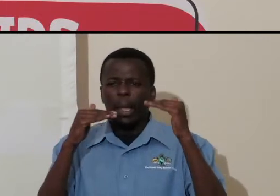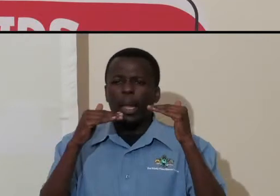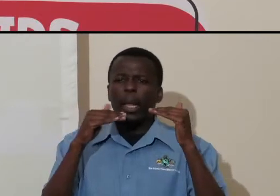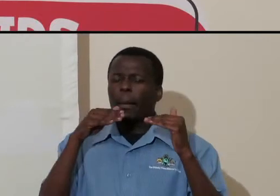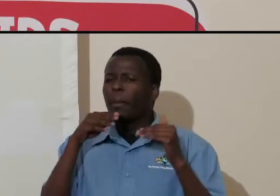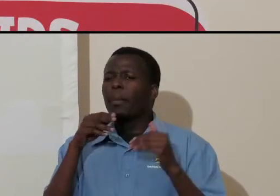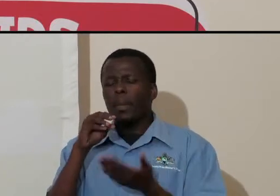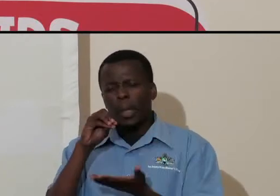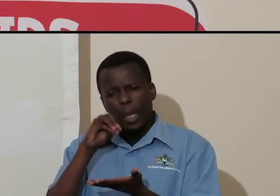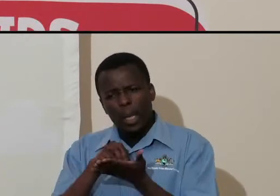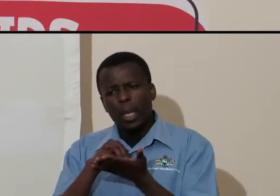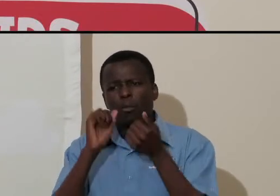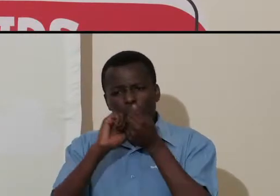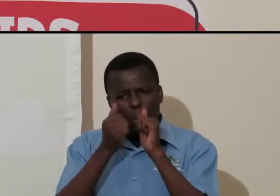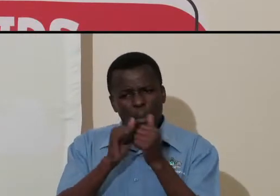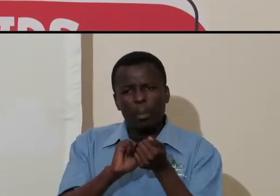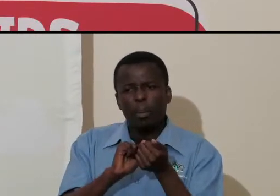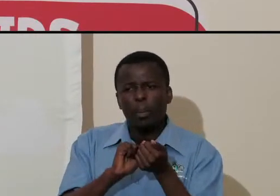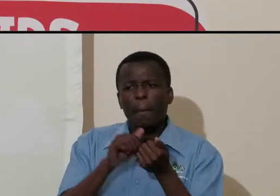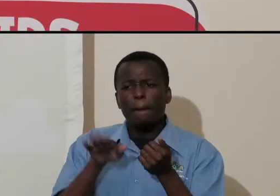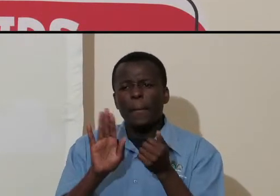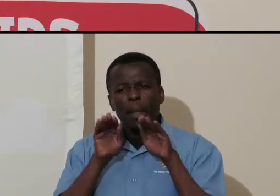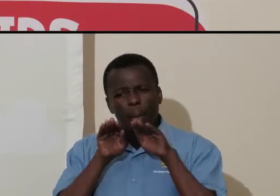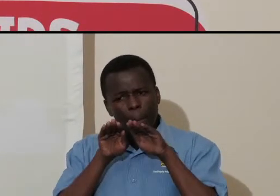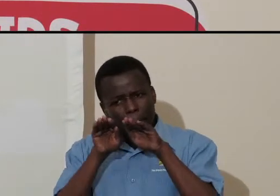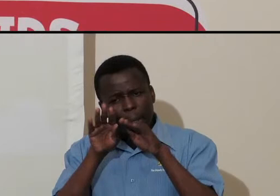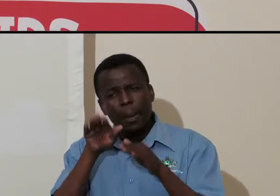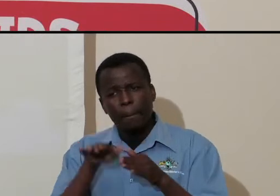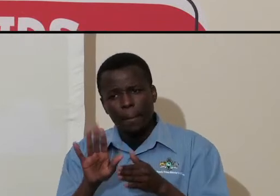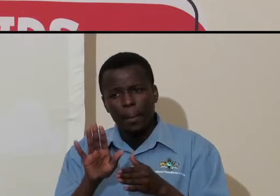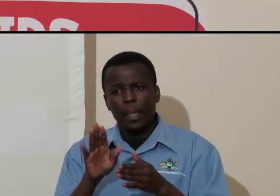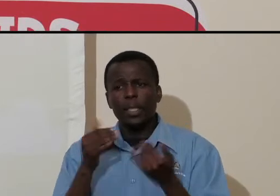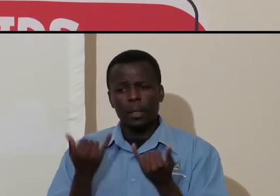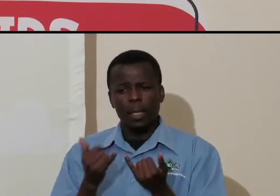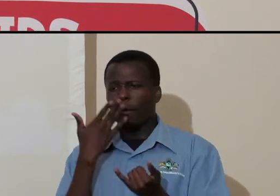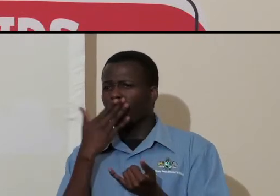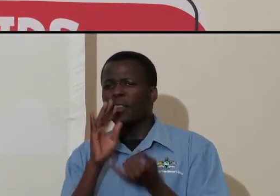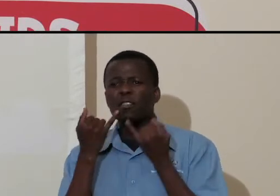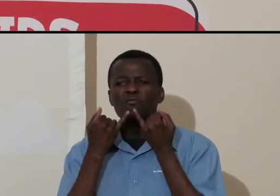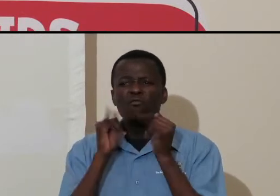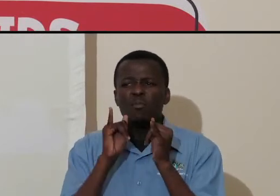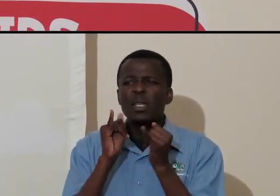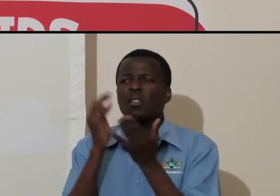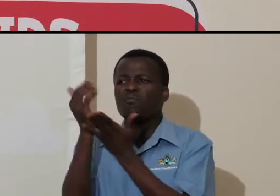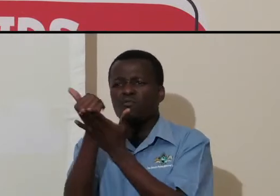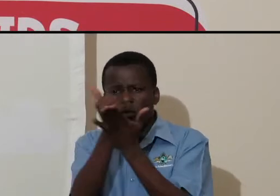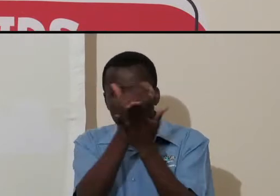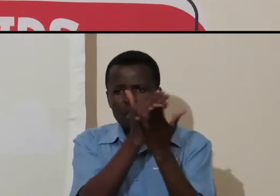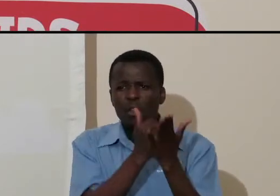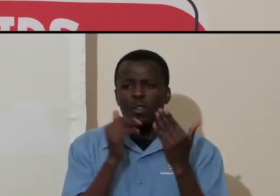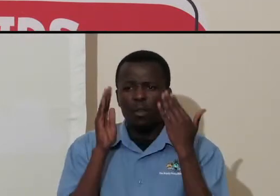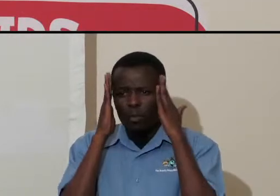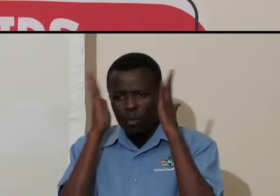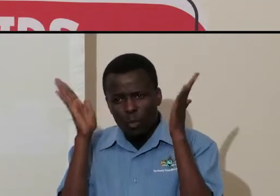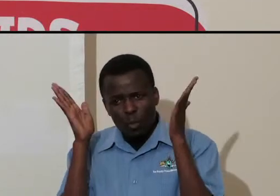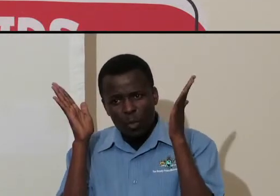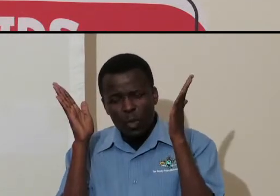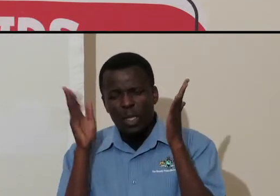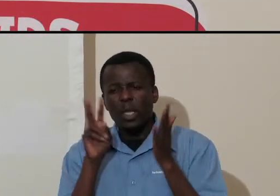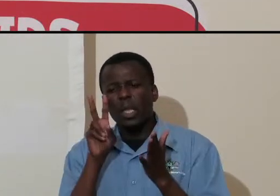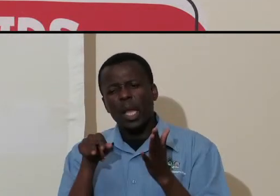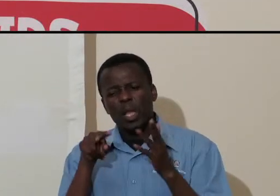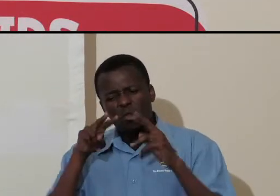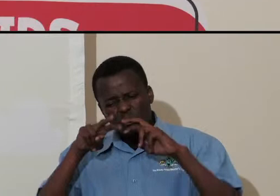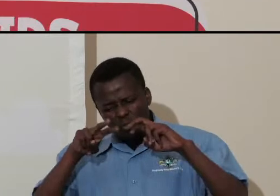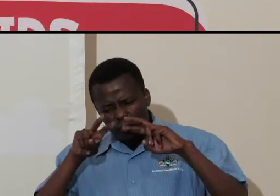response. As UNAIDS, we have collected data from many countries, including Eswatini, and we've analyzed that data to